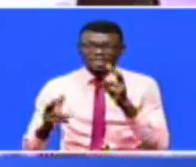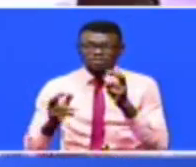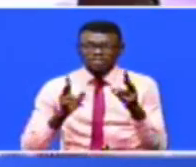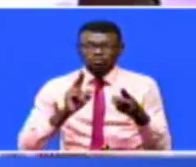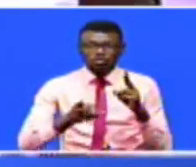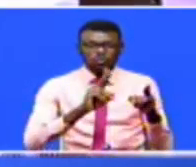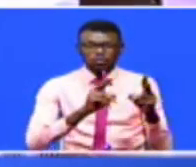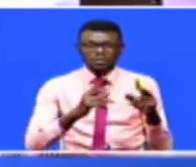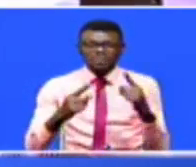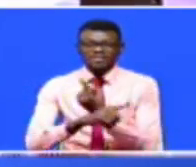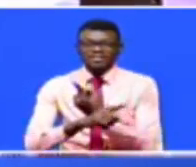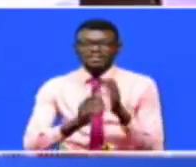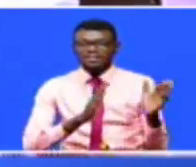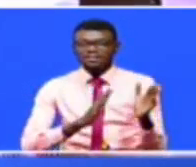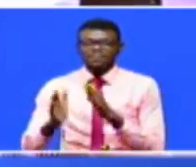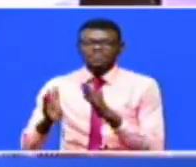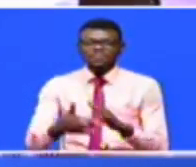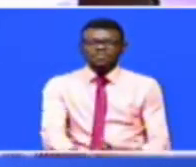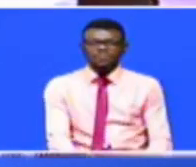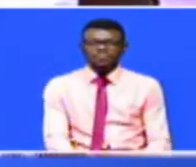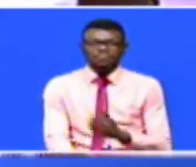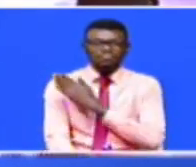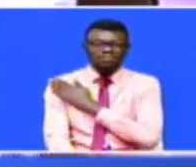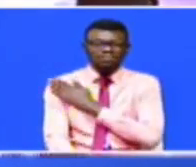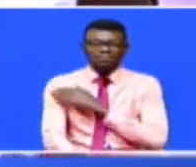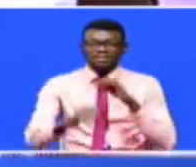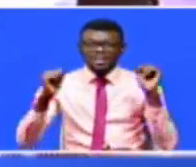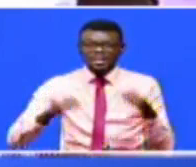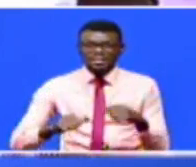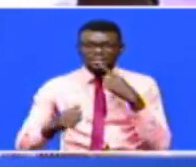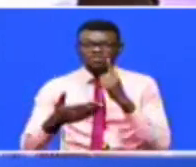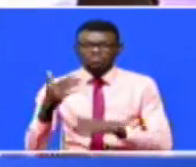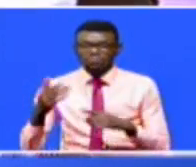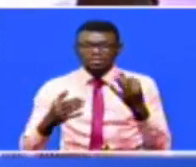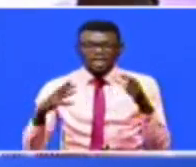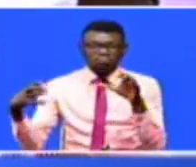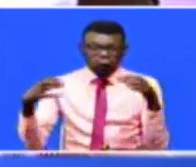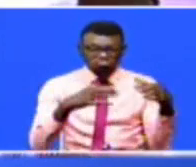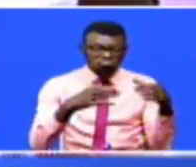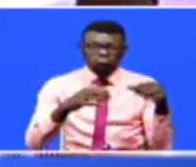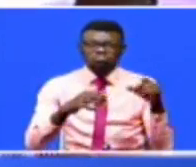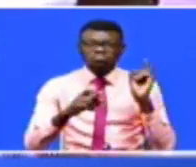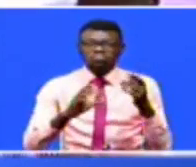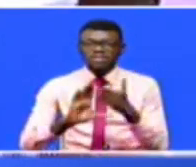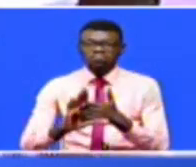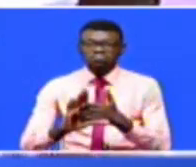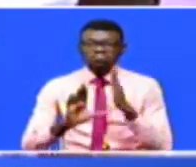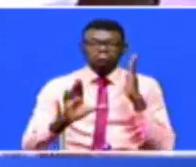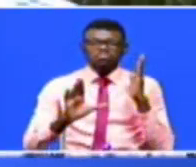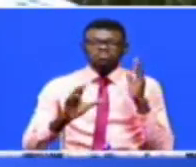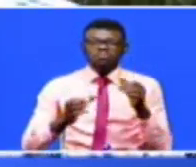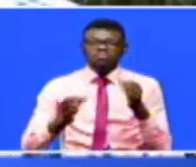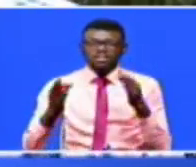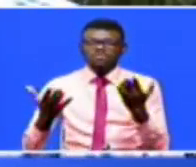realignments. According to the NASA coalition agreement, at least three parties have to exit for the coalition to stand